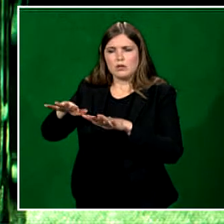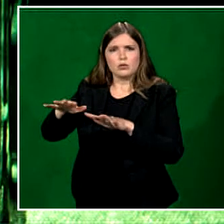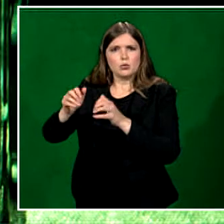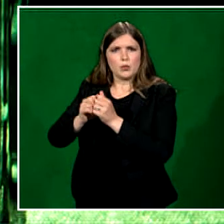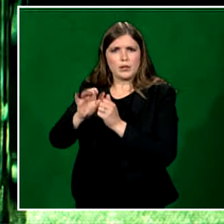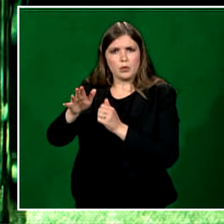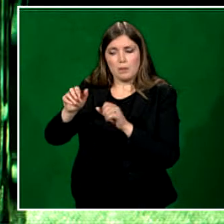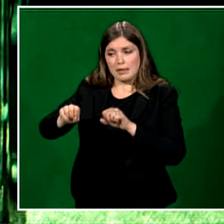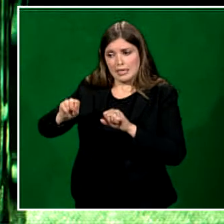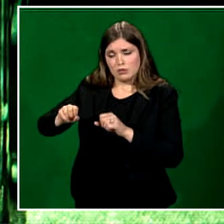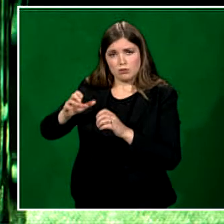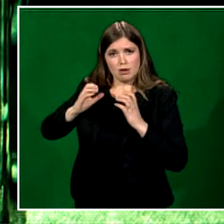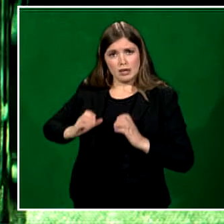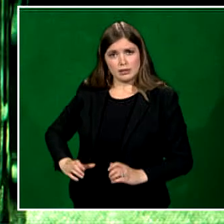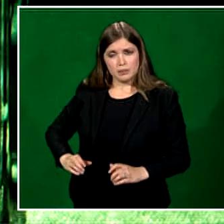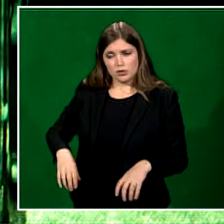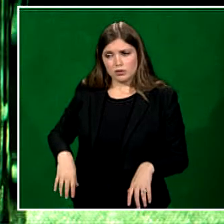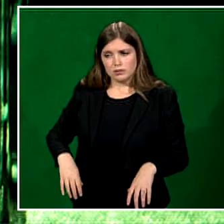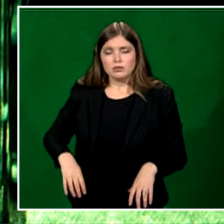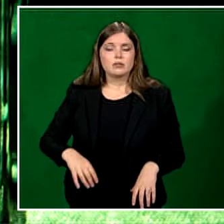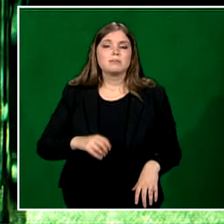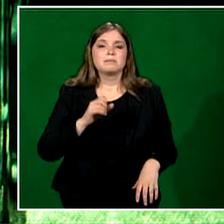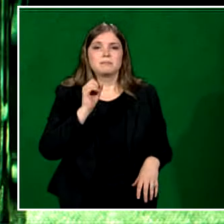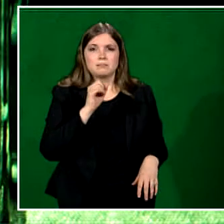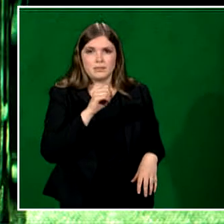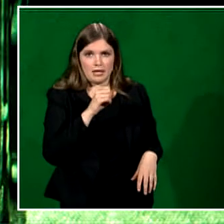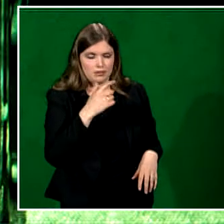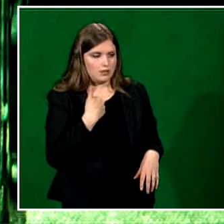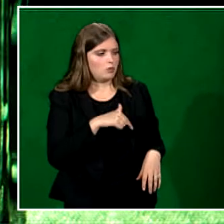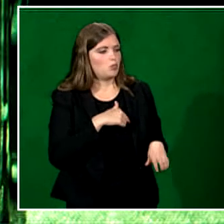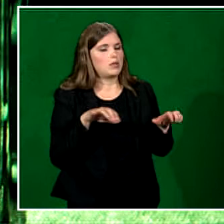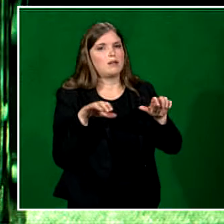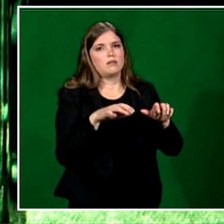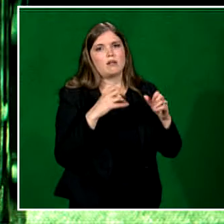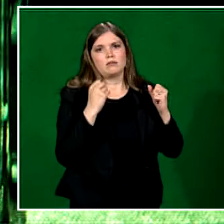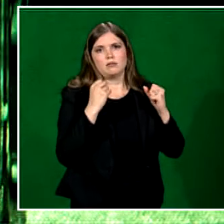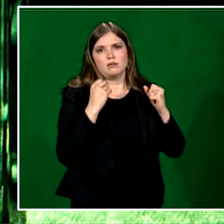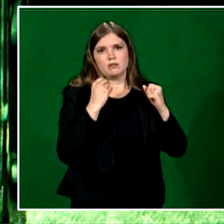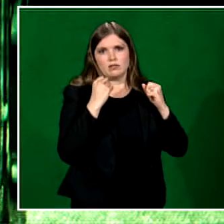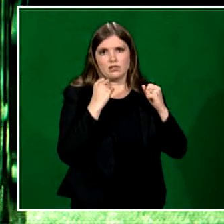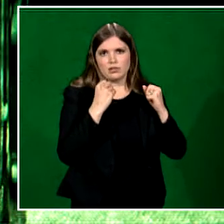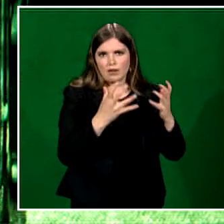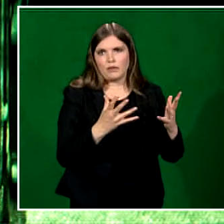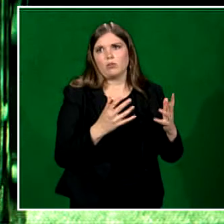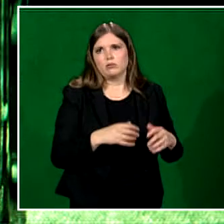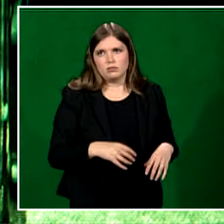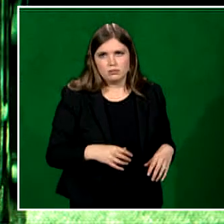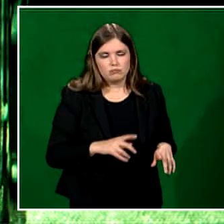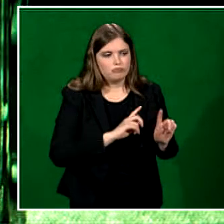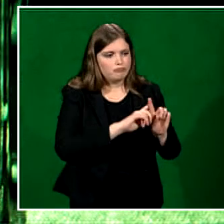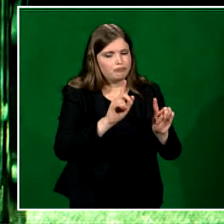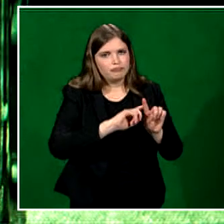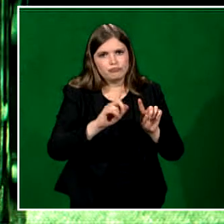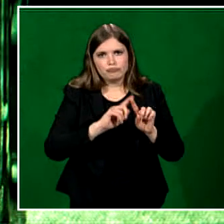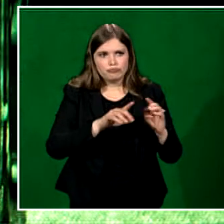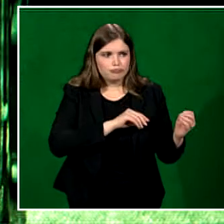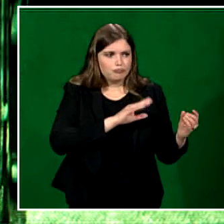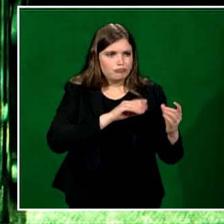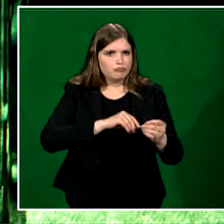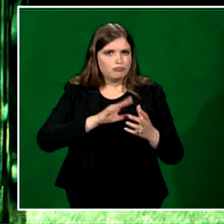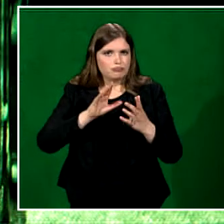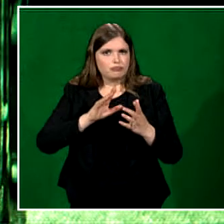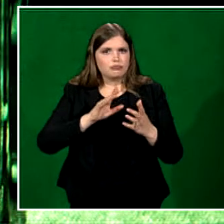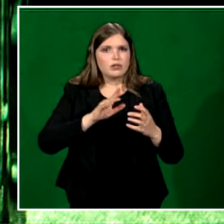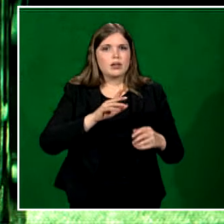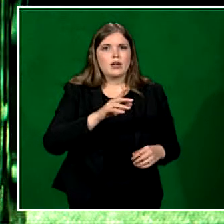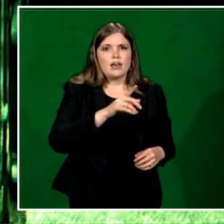customers? Yes, we've done several farmers participatory approach, and they really appreciate.